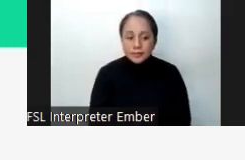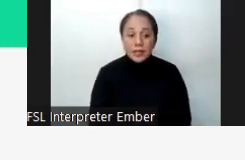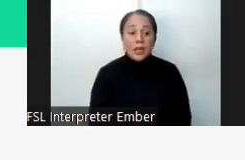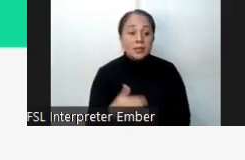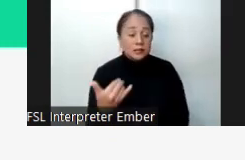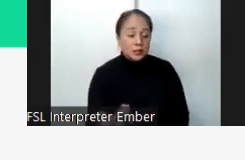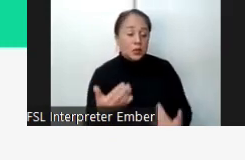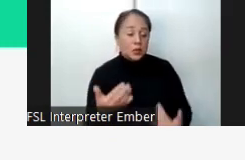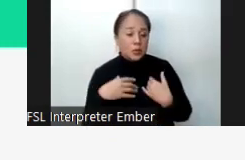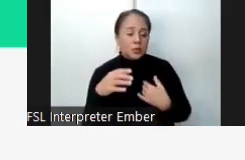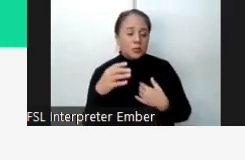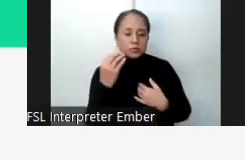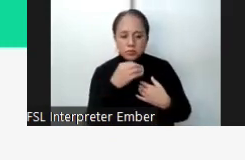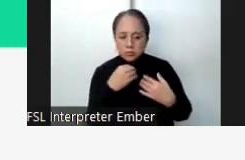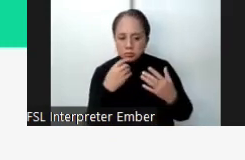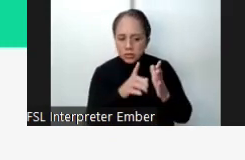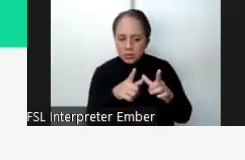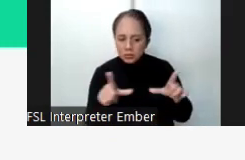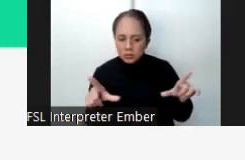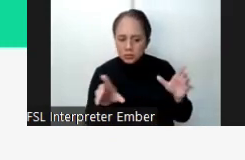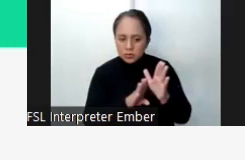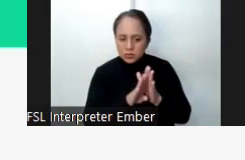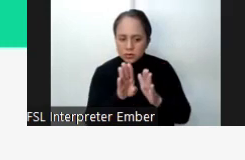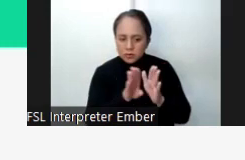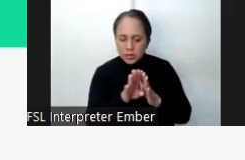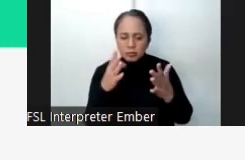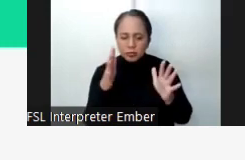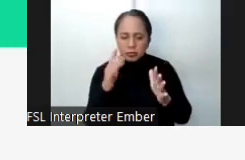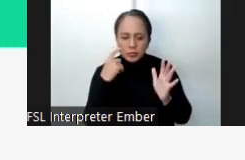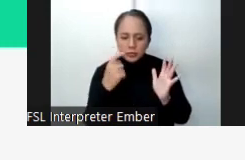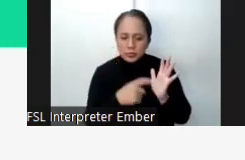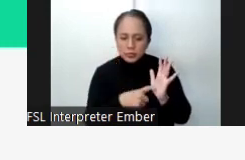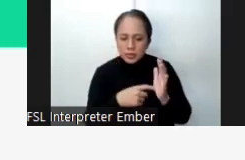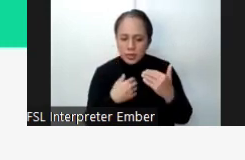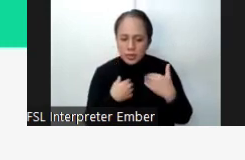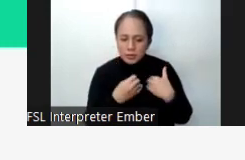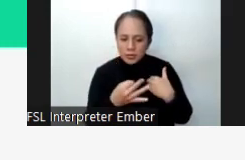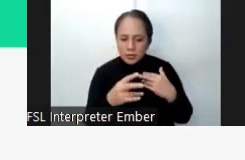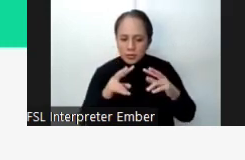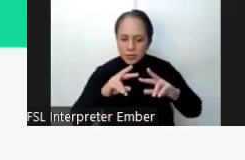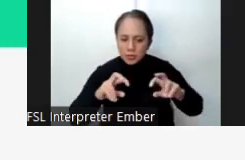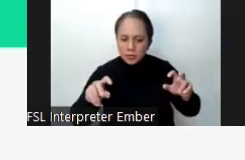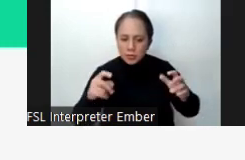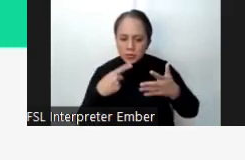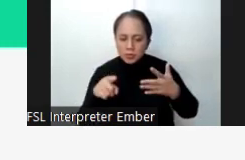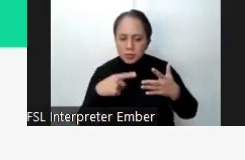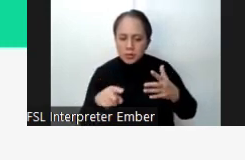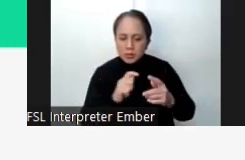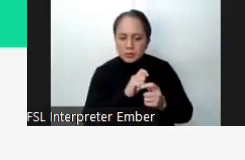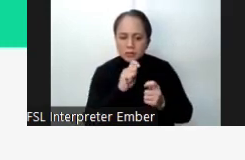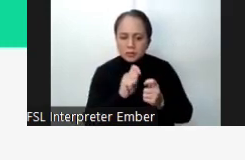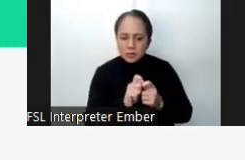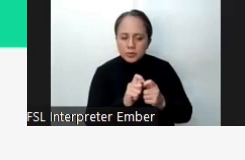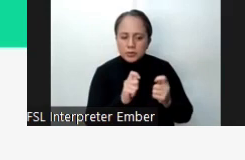Now, on the oral language development. We noticed a big number of studies looking into specifically